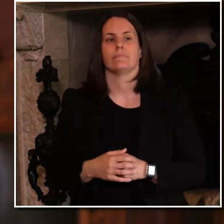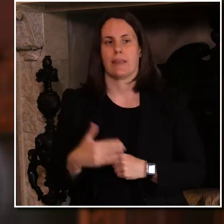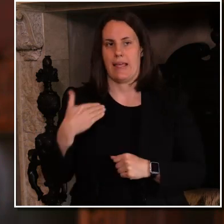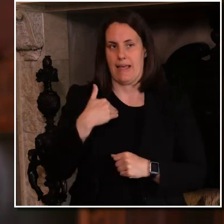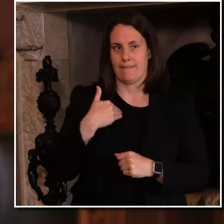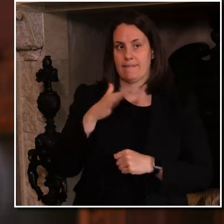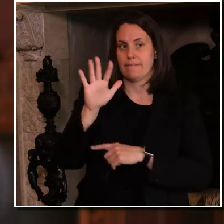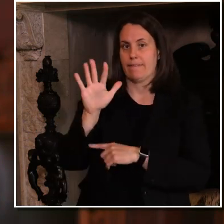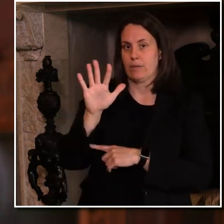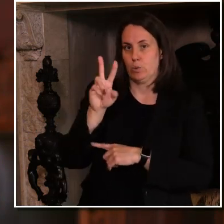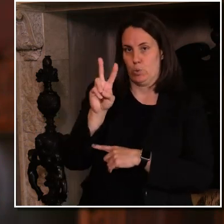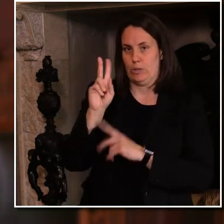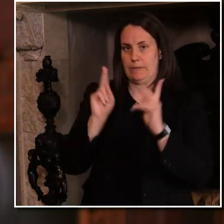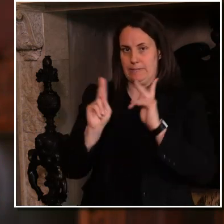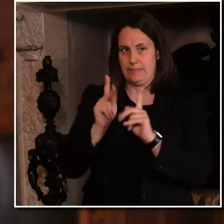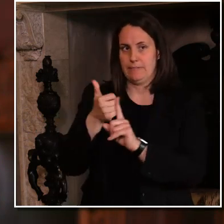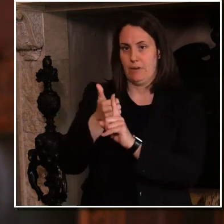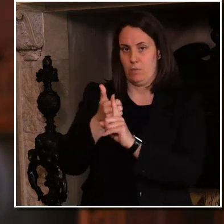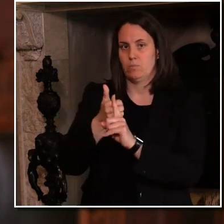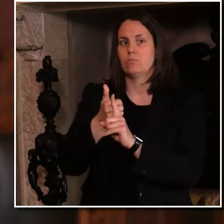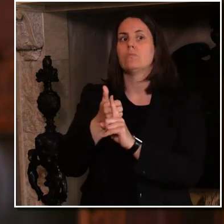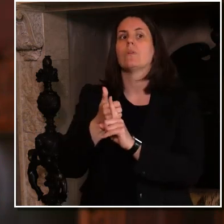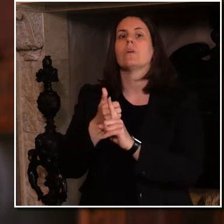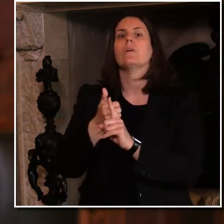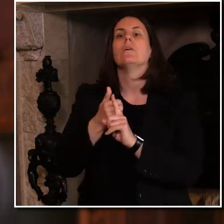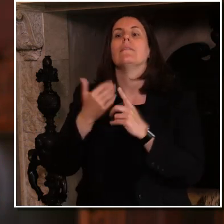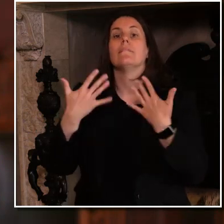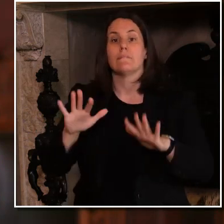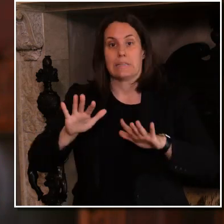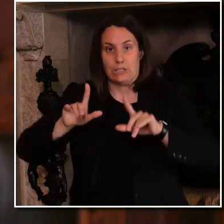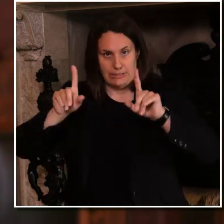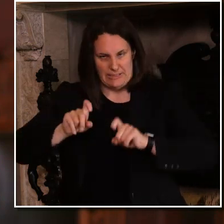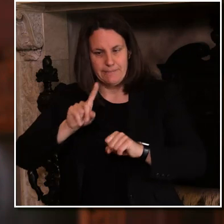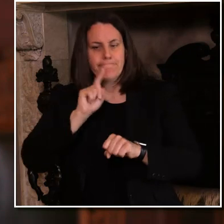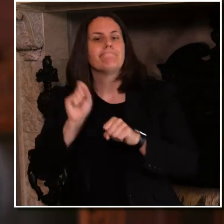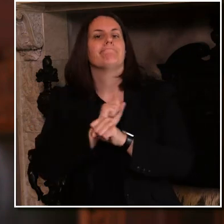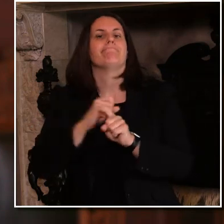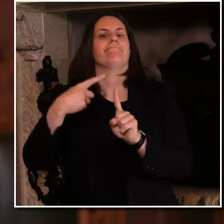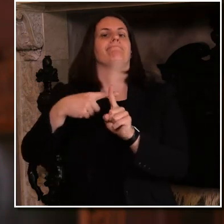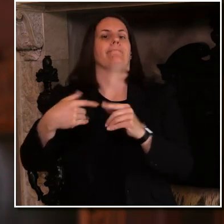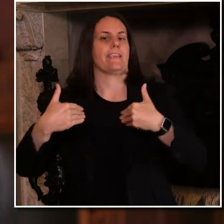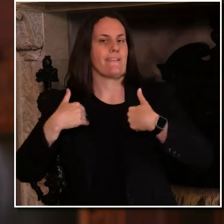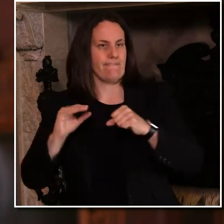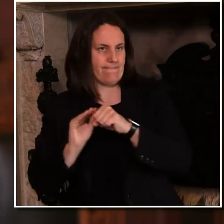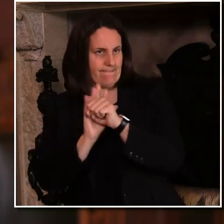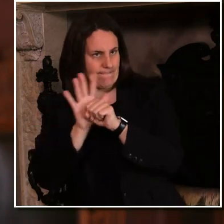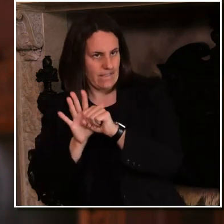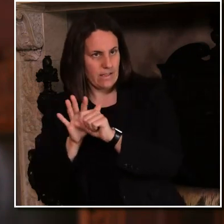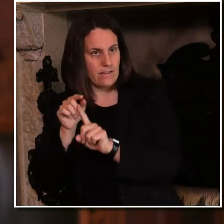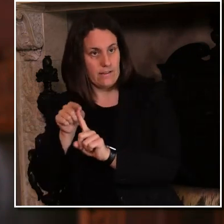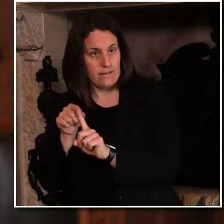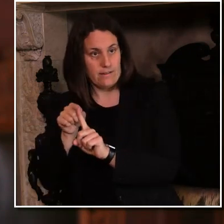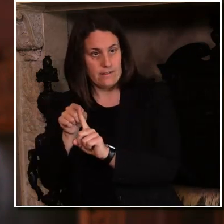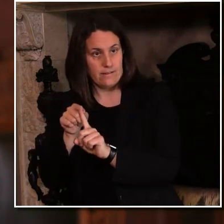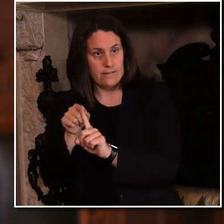who reported who have tested positive for COVID-19 who were either a poll worker or voted in person on election day. As